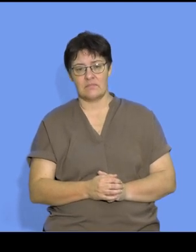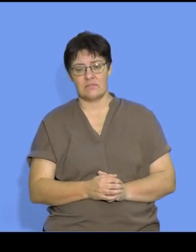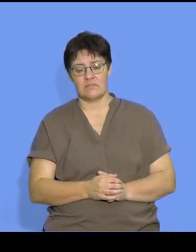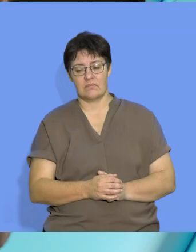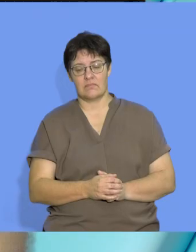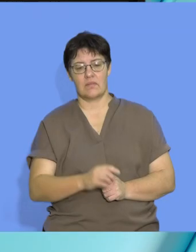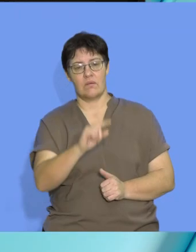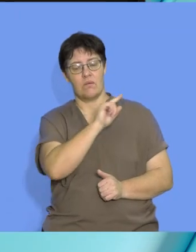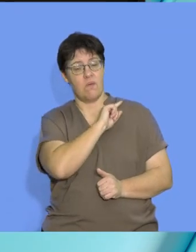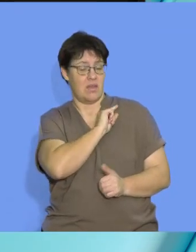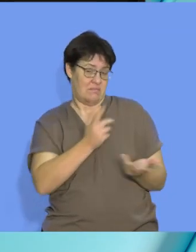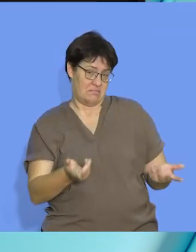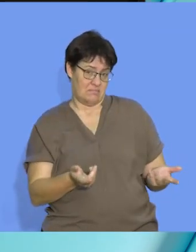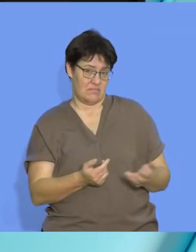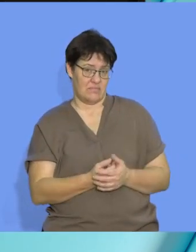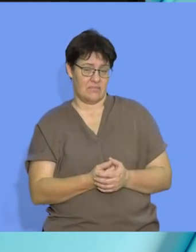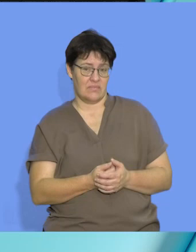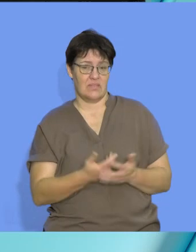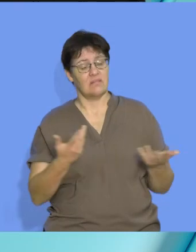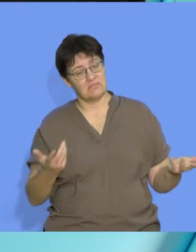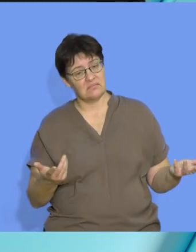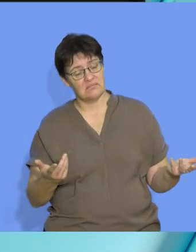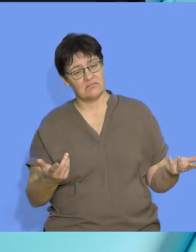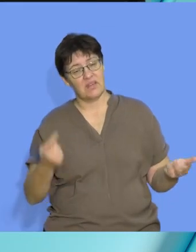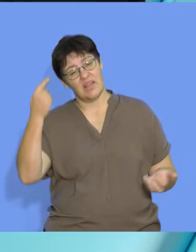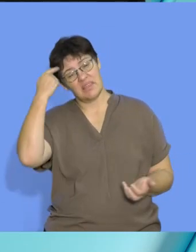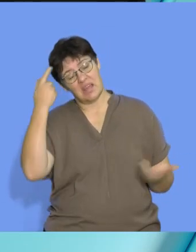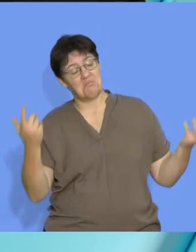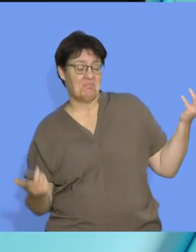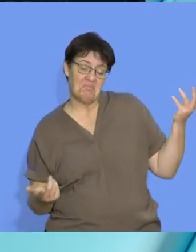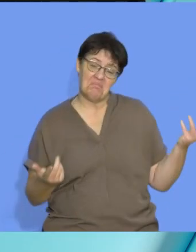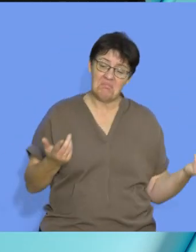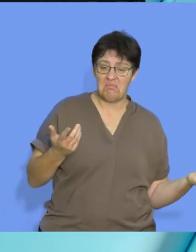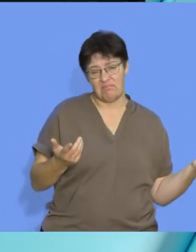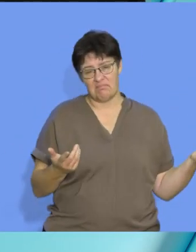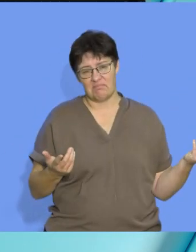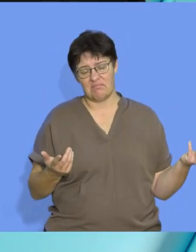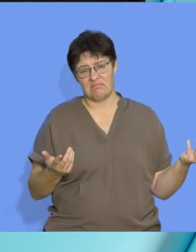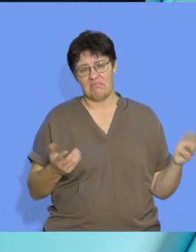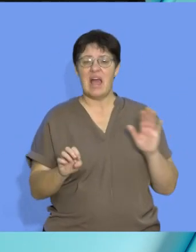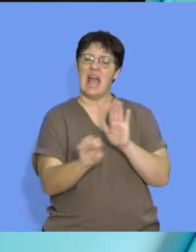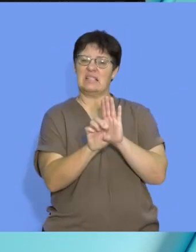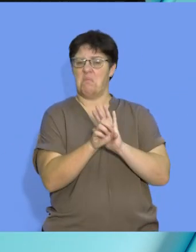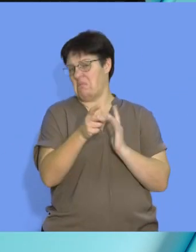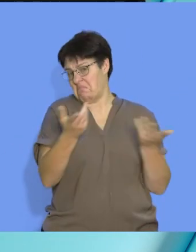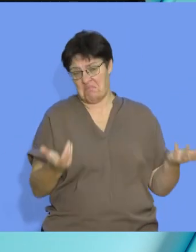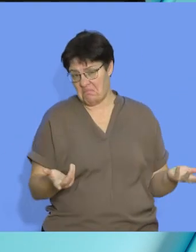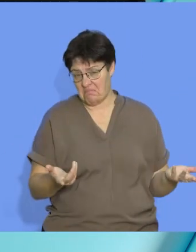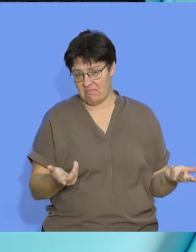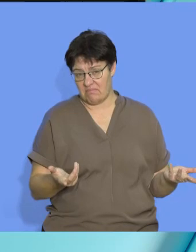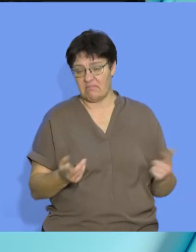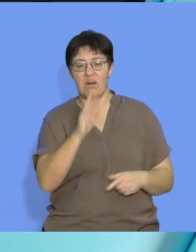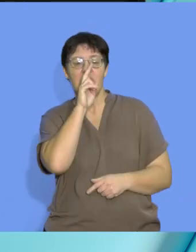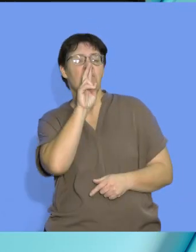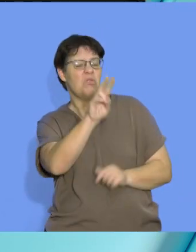Why? Well, you may be thinking, well, can I see an example of this? Let's have a look